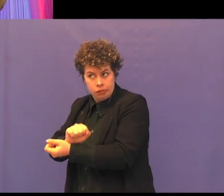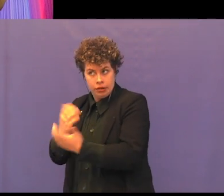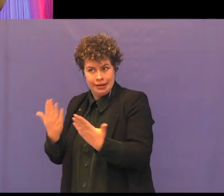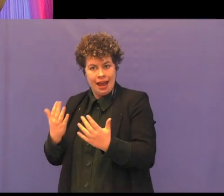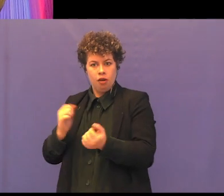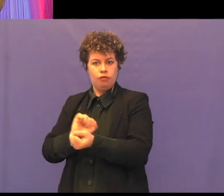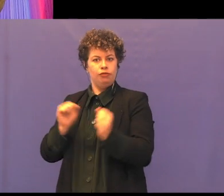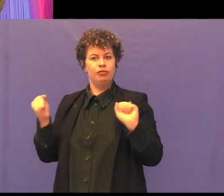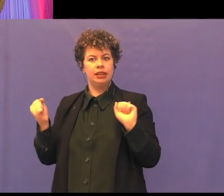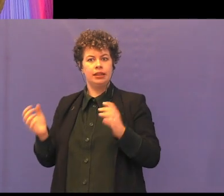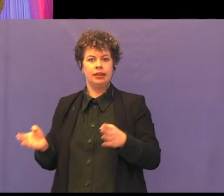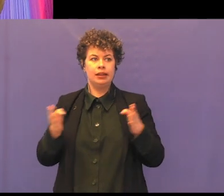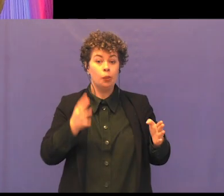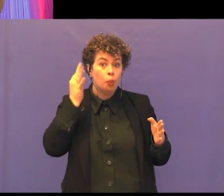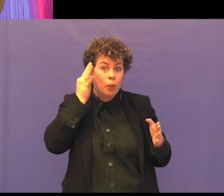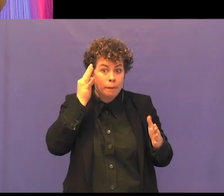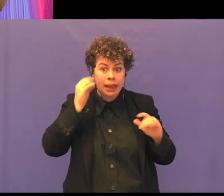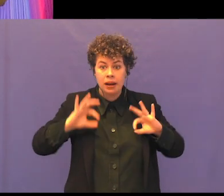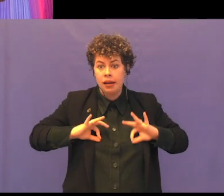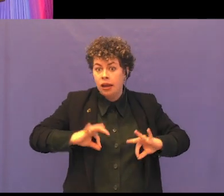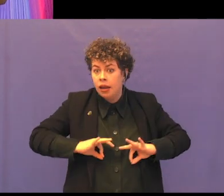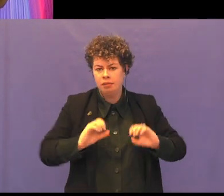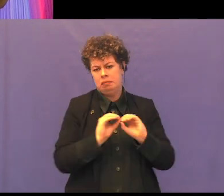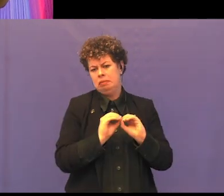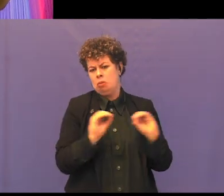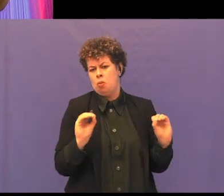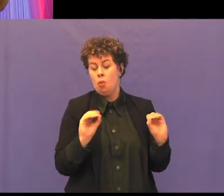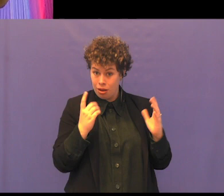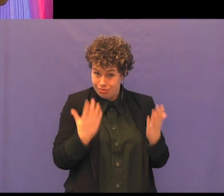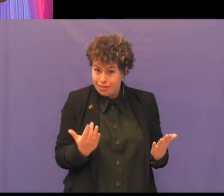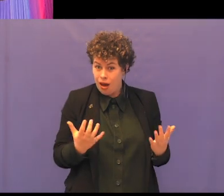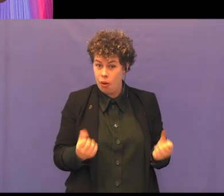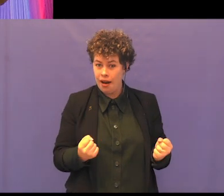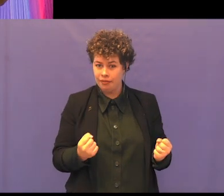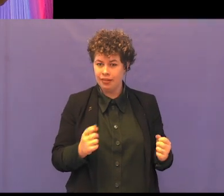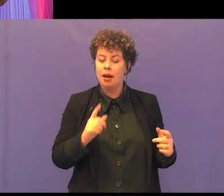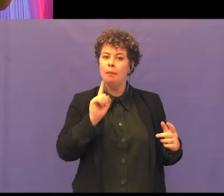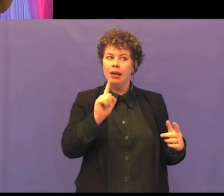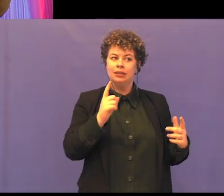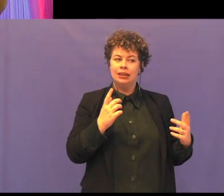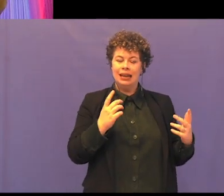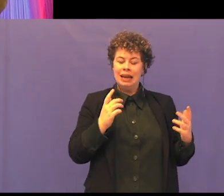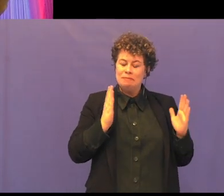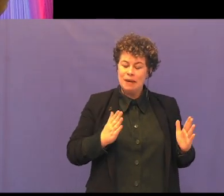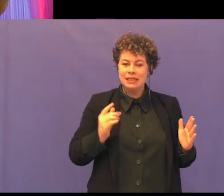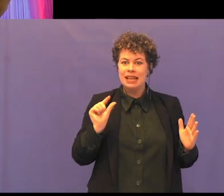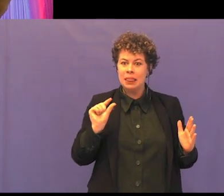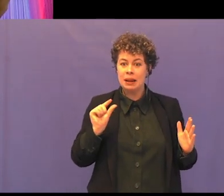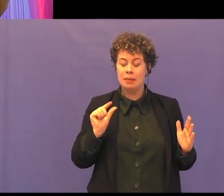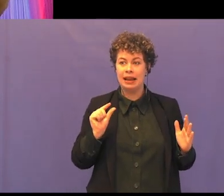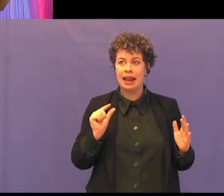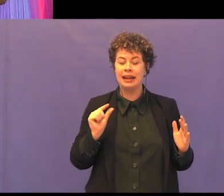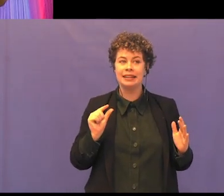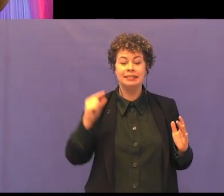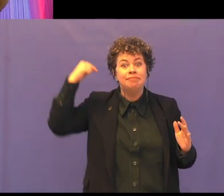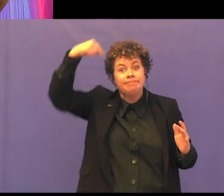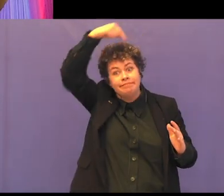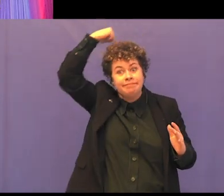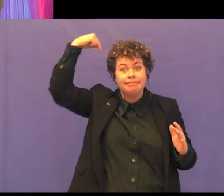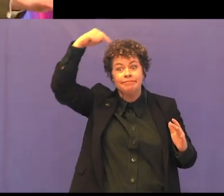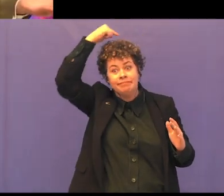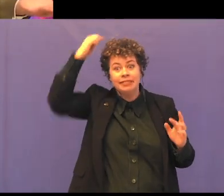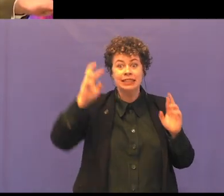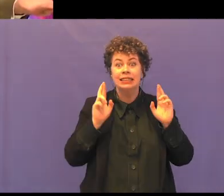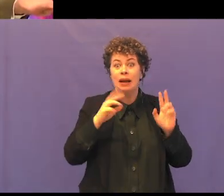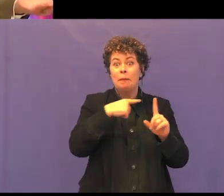extent, it's the optimists that are the ultimate realists, because they have to be. If we're not